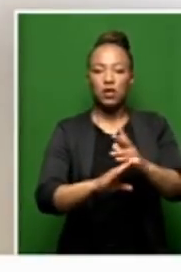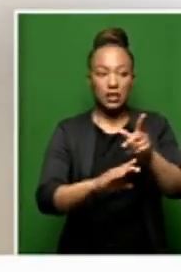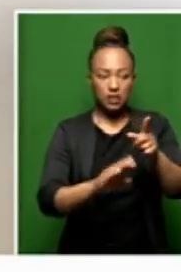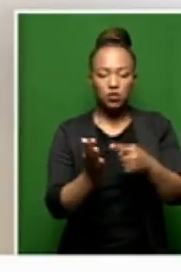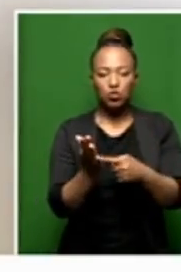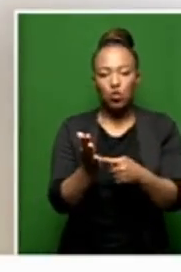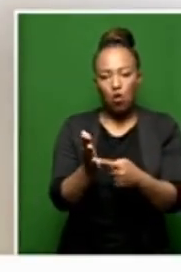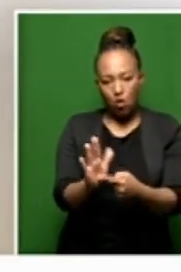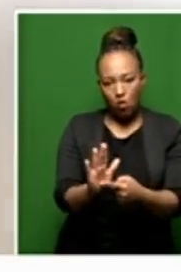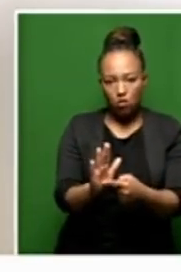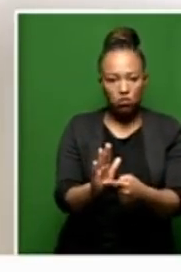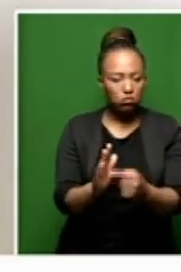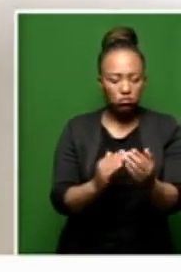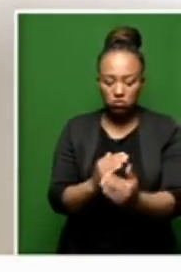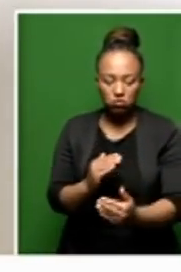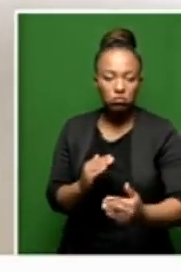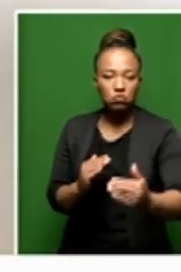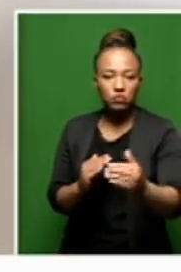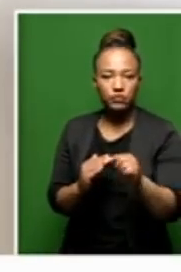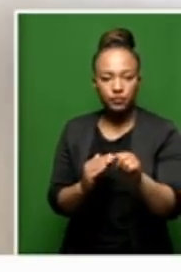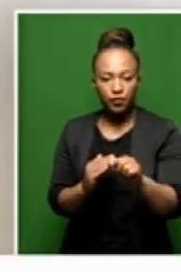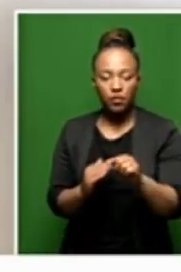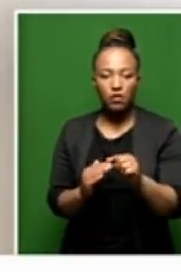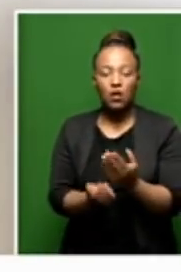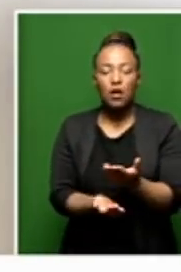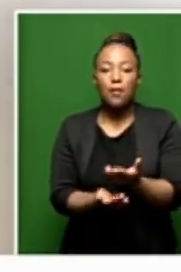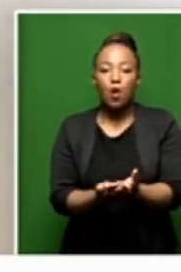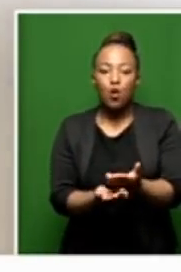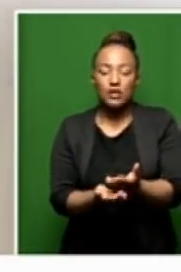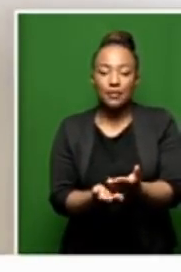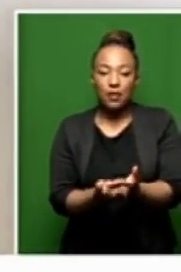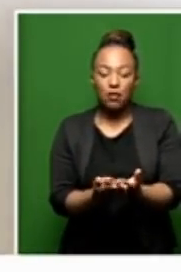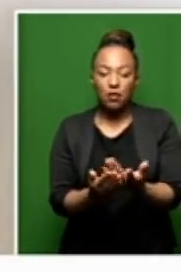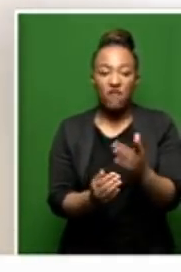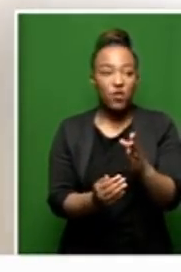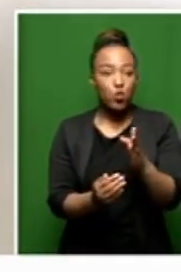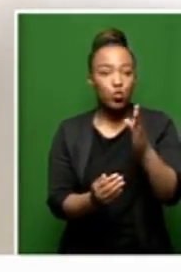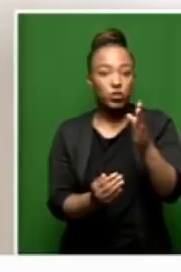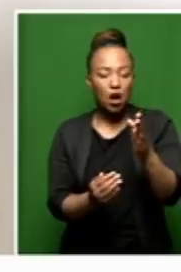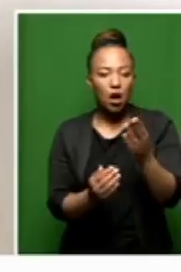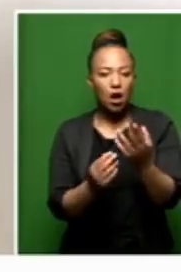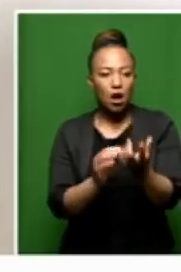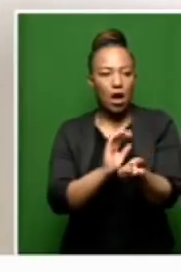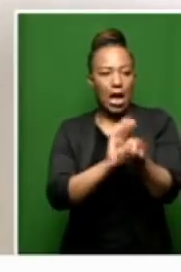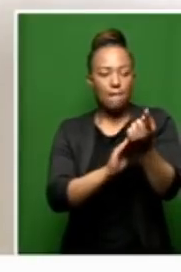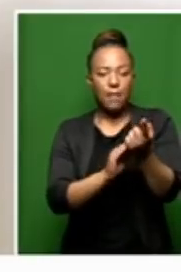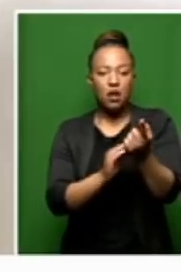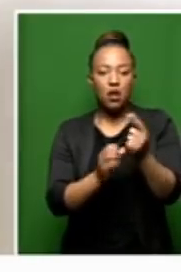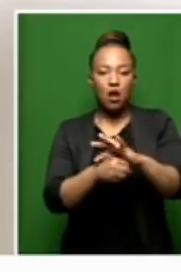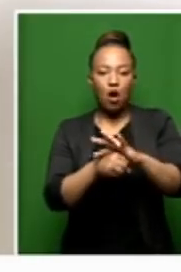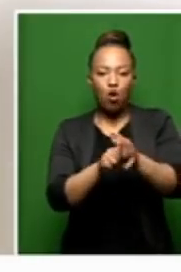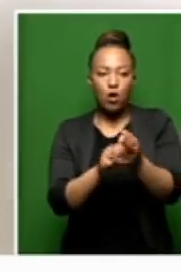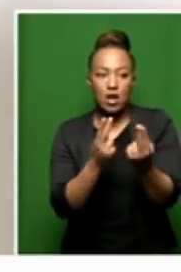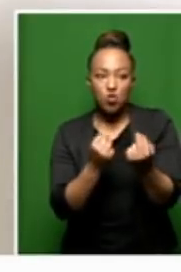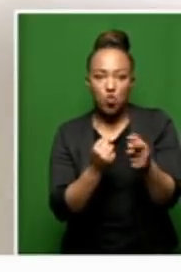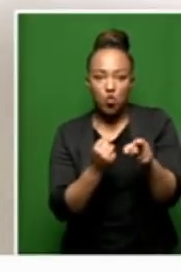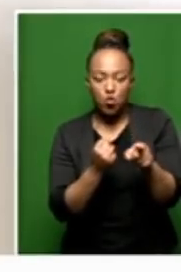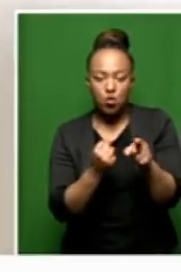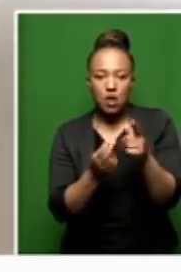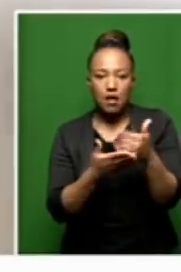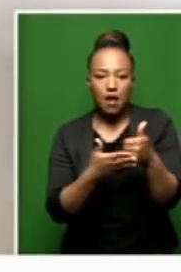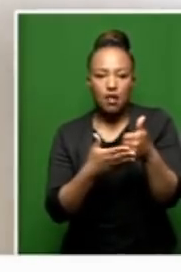indication that going forward, there is a high possibility that the future variants might move in the same trajectory as it